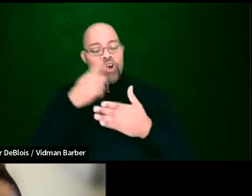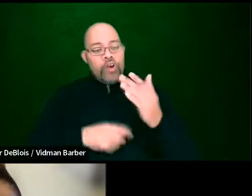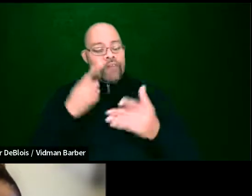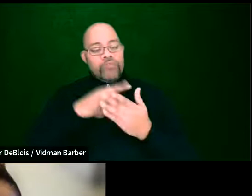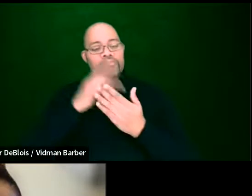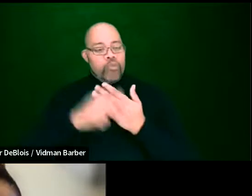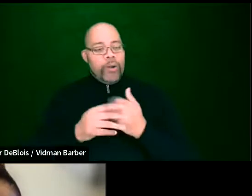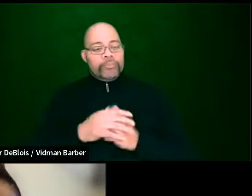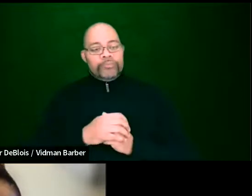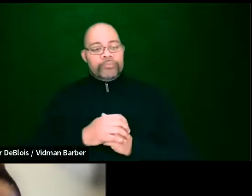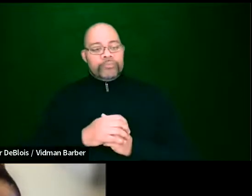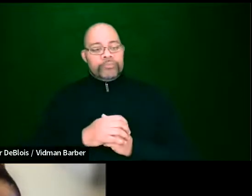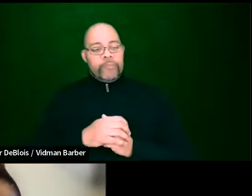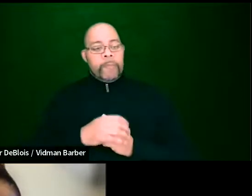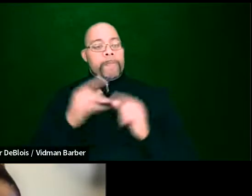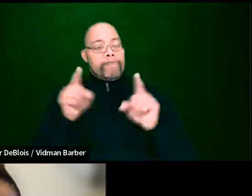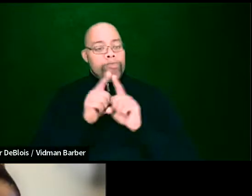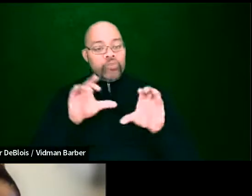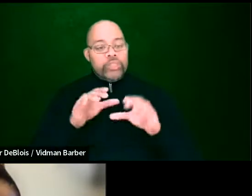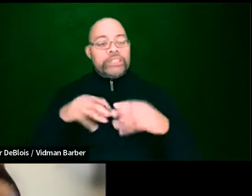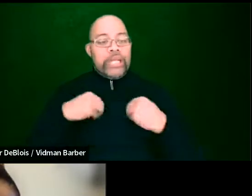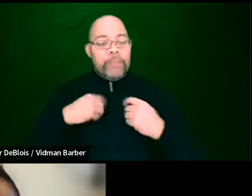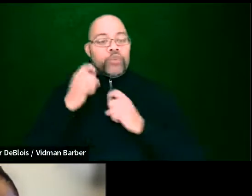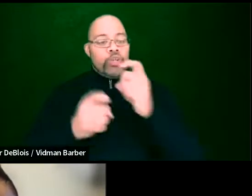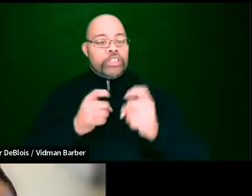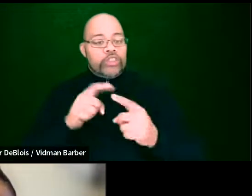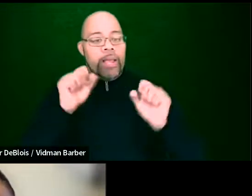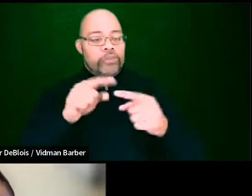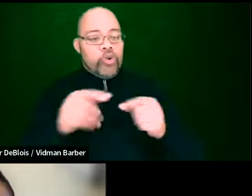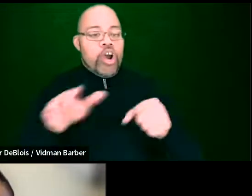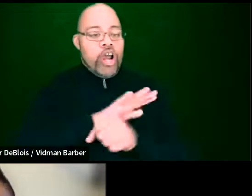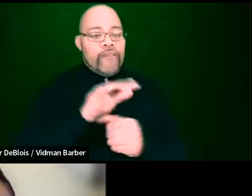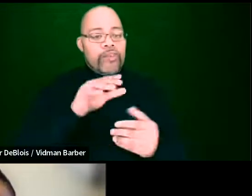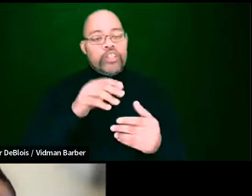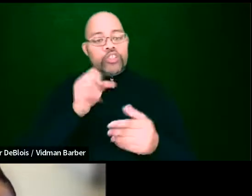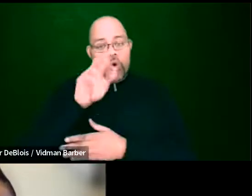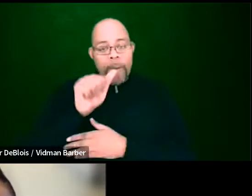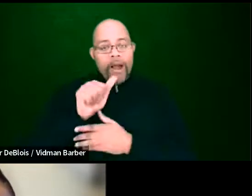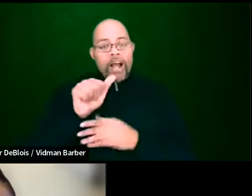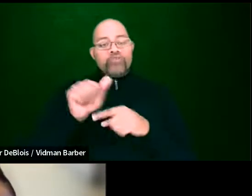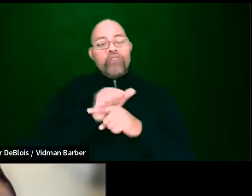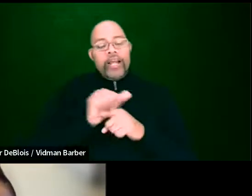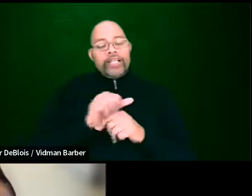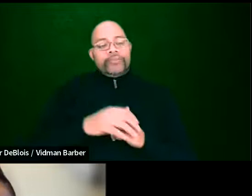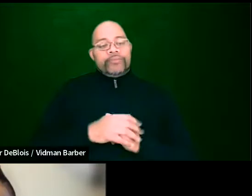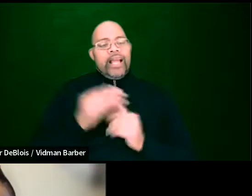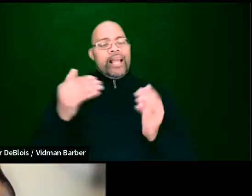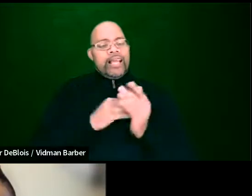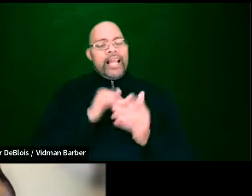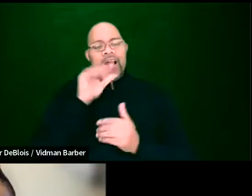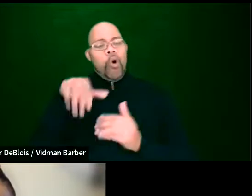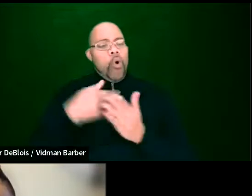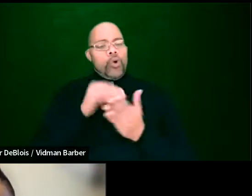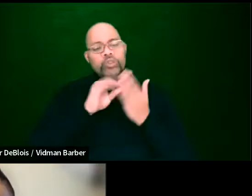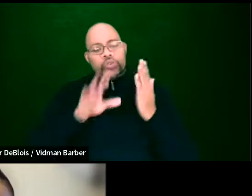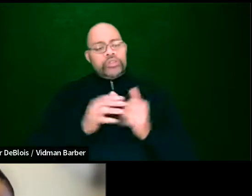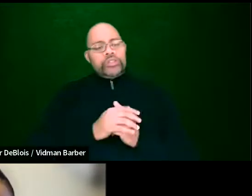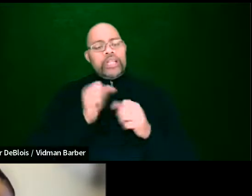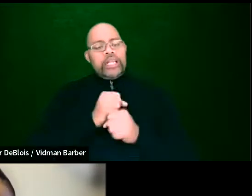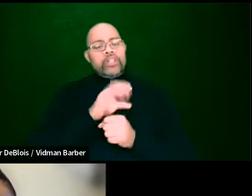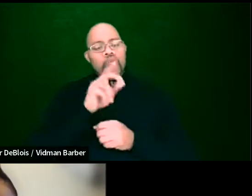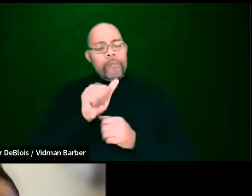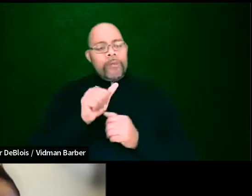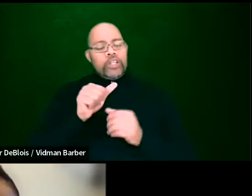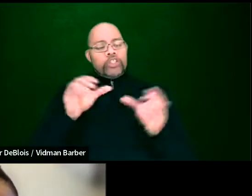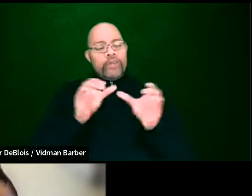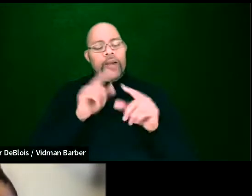program. We also do accept donations to be able to cover their scuba dive training. And again, not all of the students get scuba